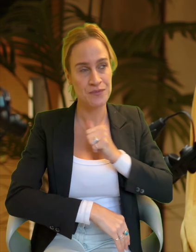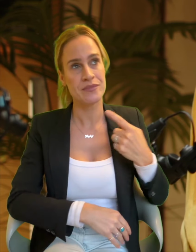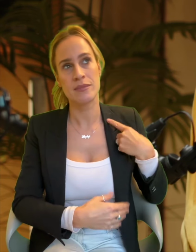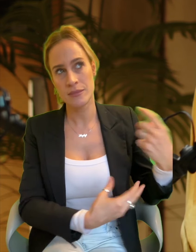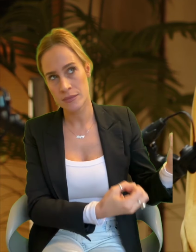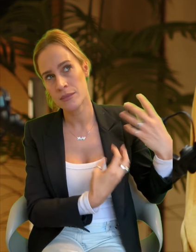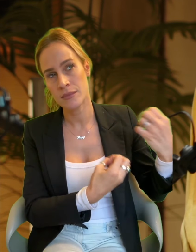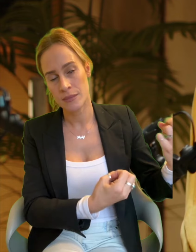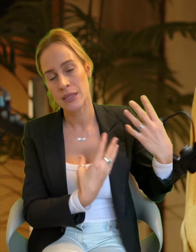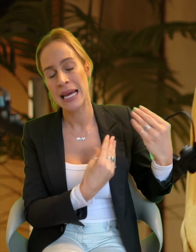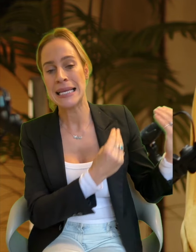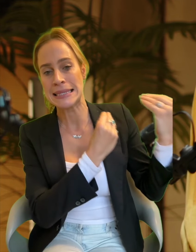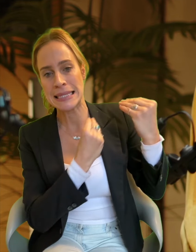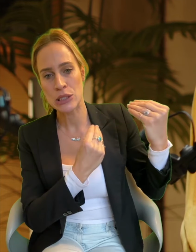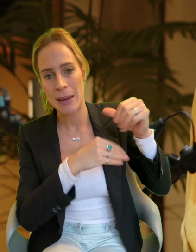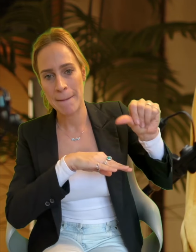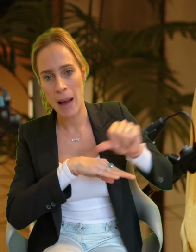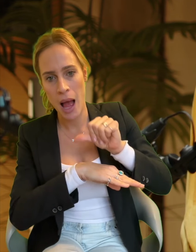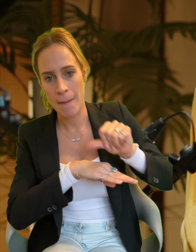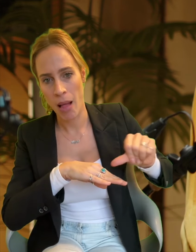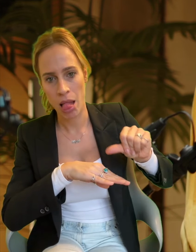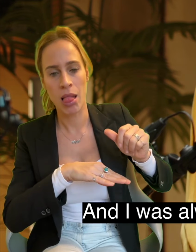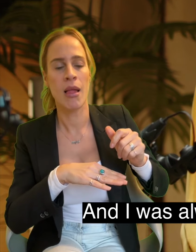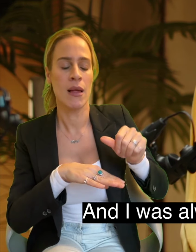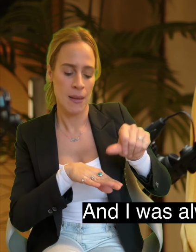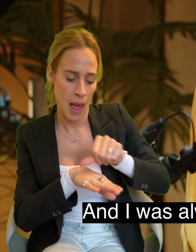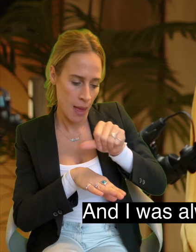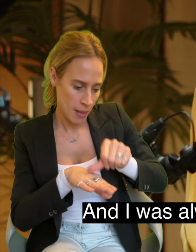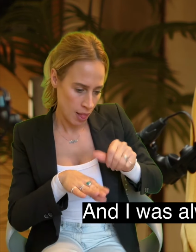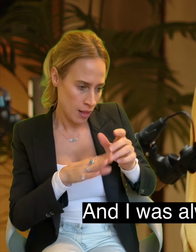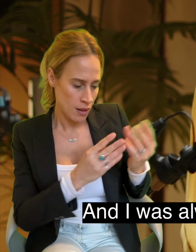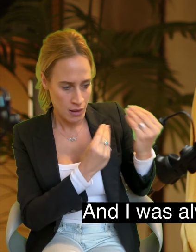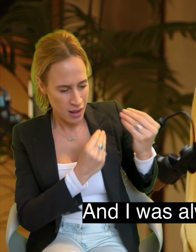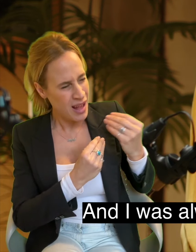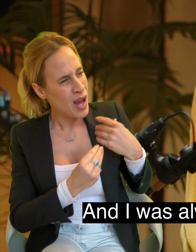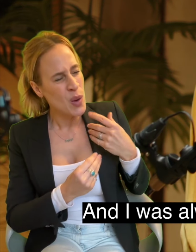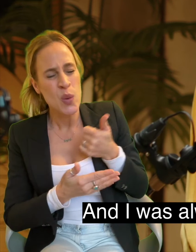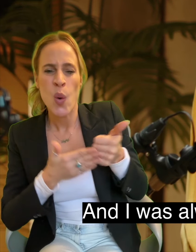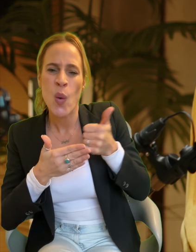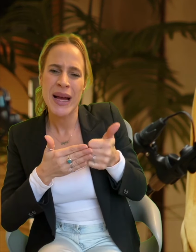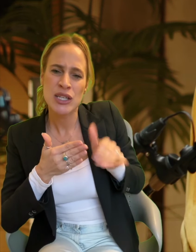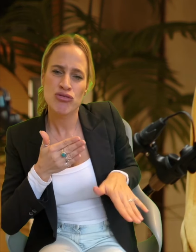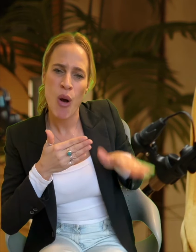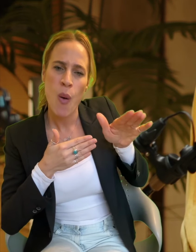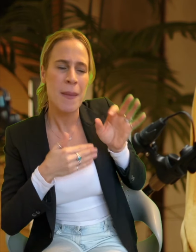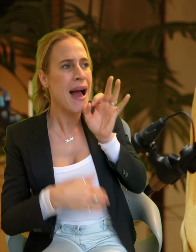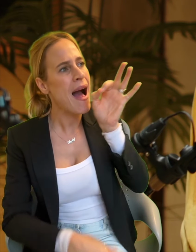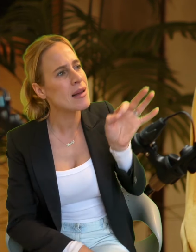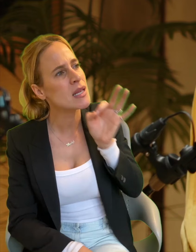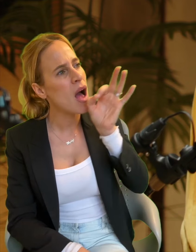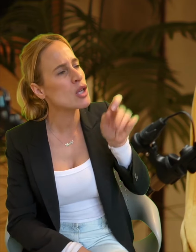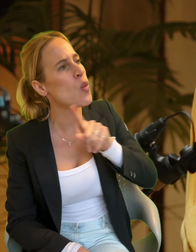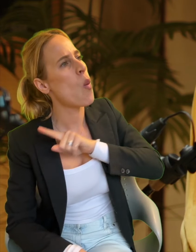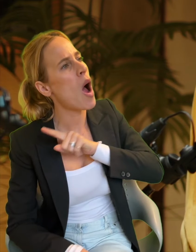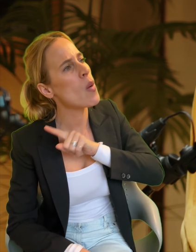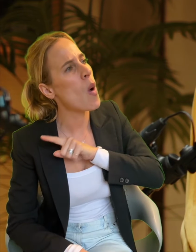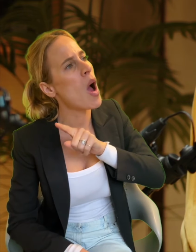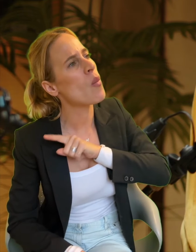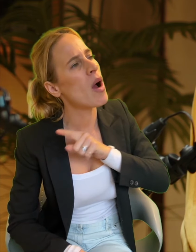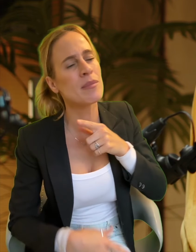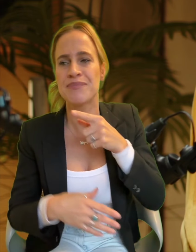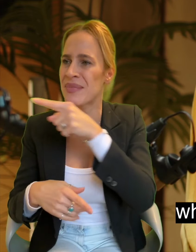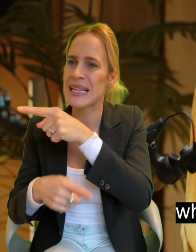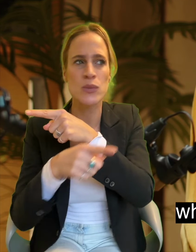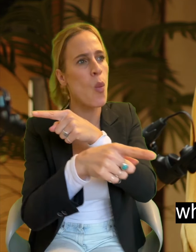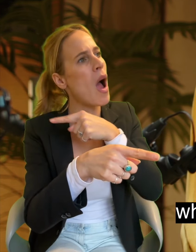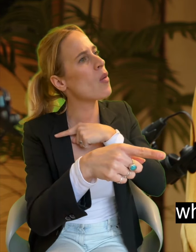at. And I was always that girl that was always asking questions like, why? And I remember one of the questions was